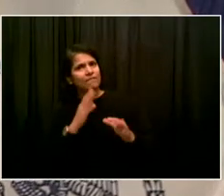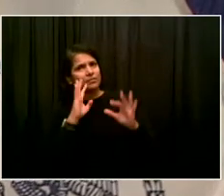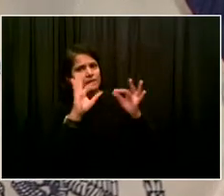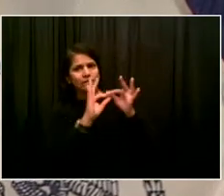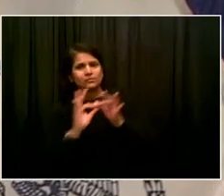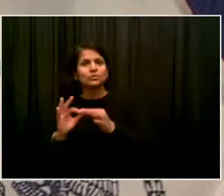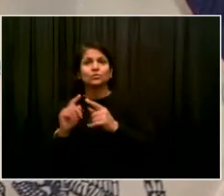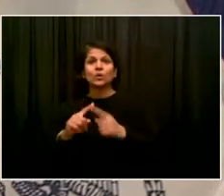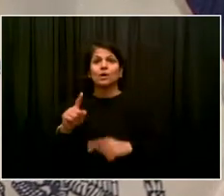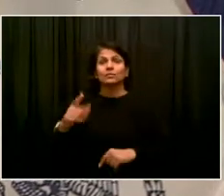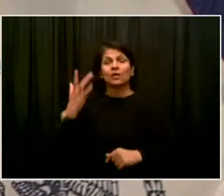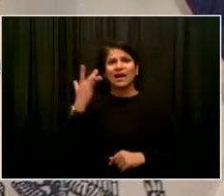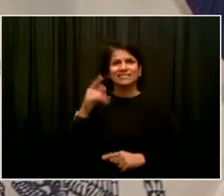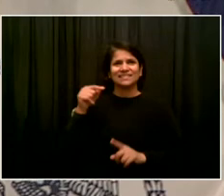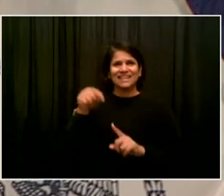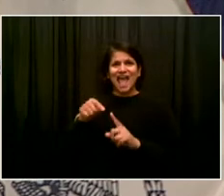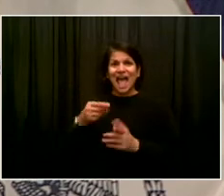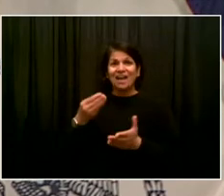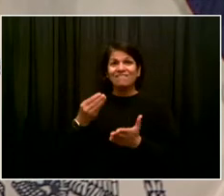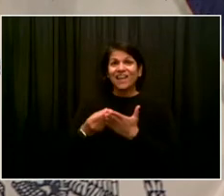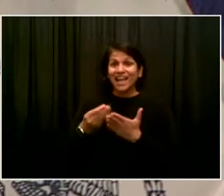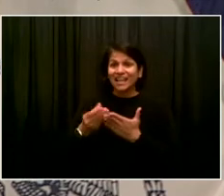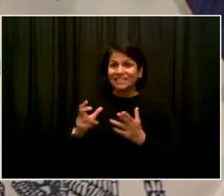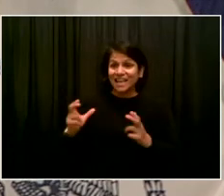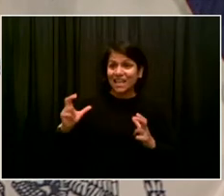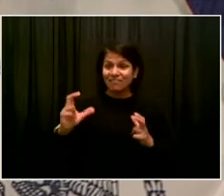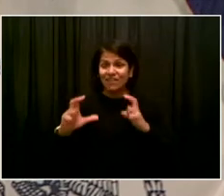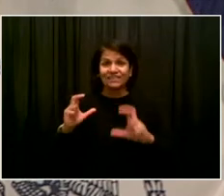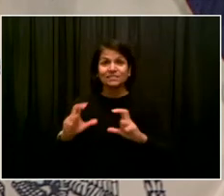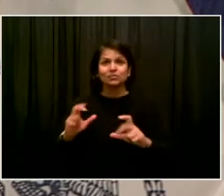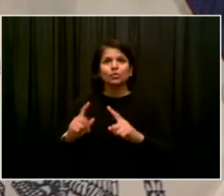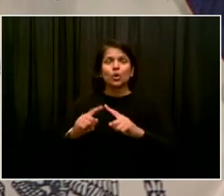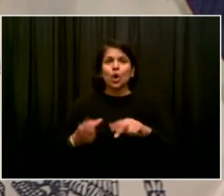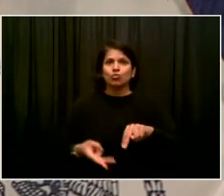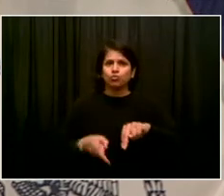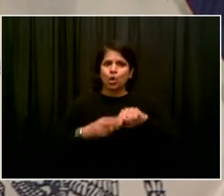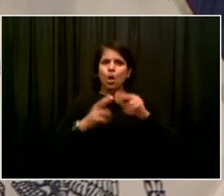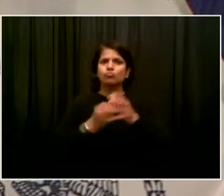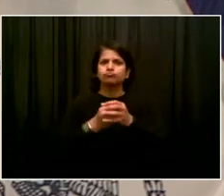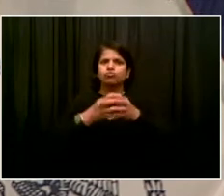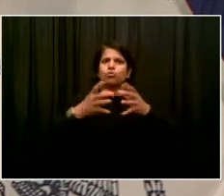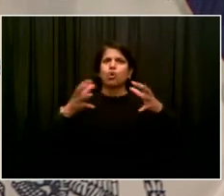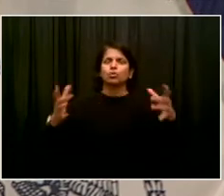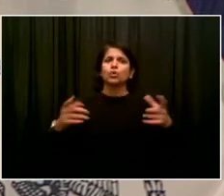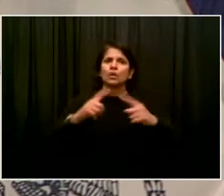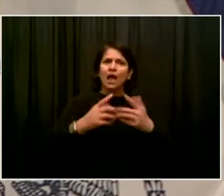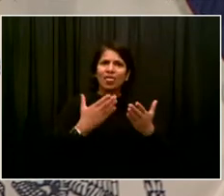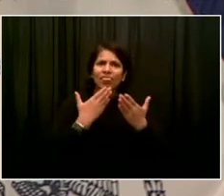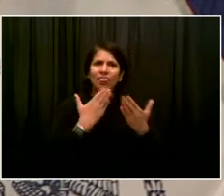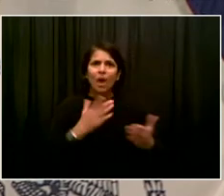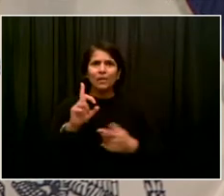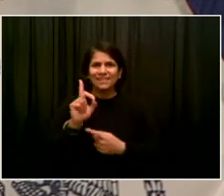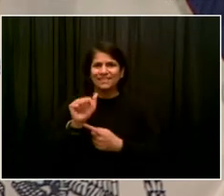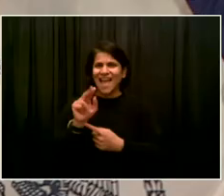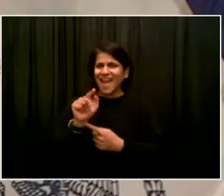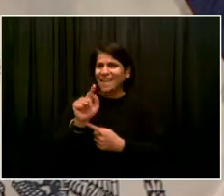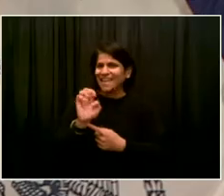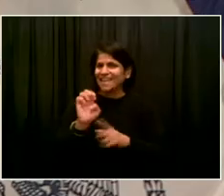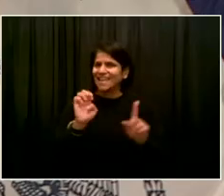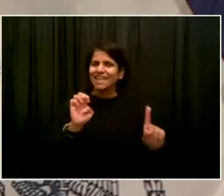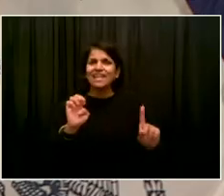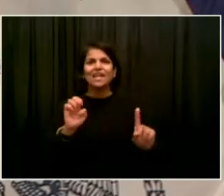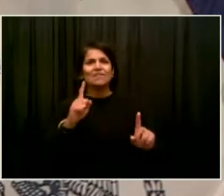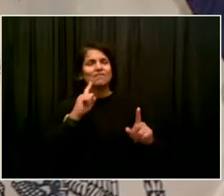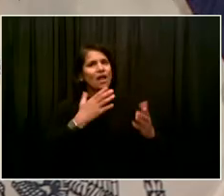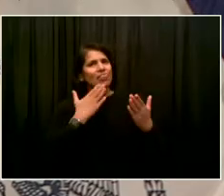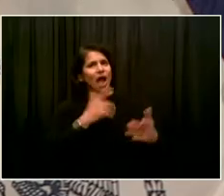so important to recognize. And Dante, thank you. Thank you for what you did here, because we got to get the word out about this. We